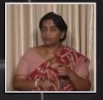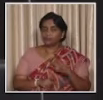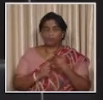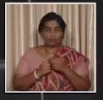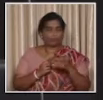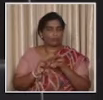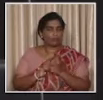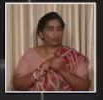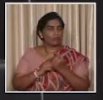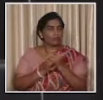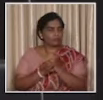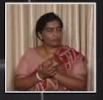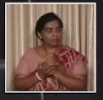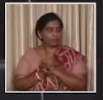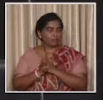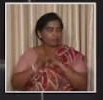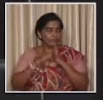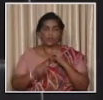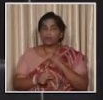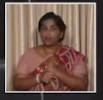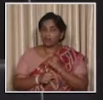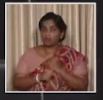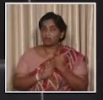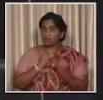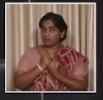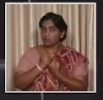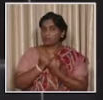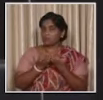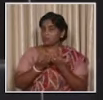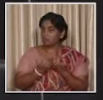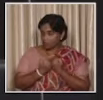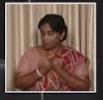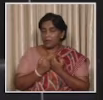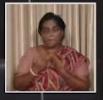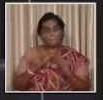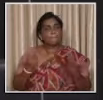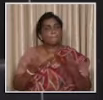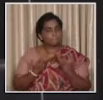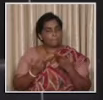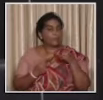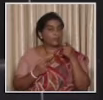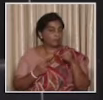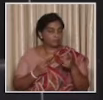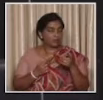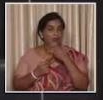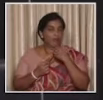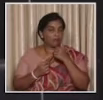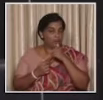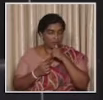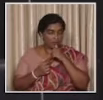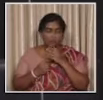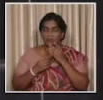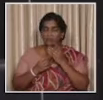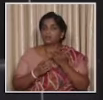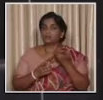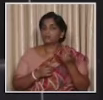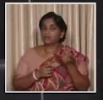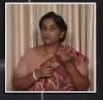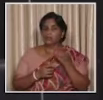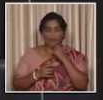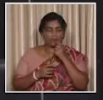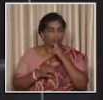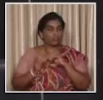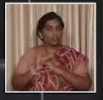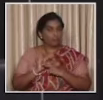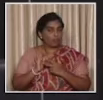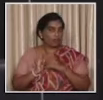for massive treatment plants to supply water to our people. So similarly, we